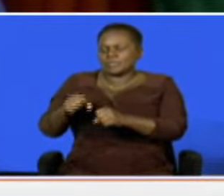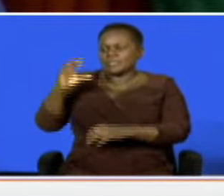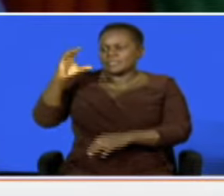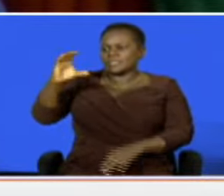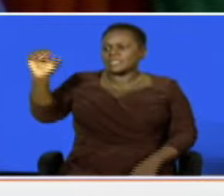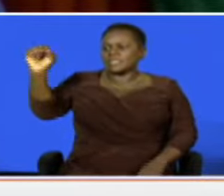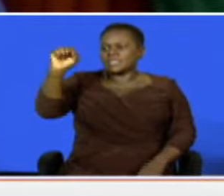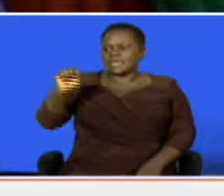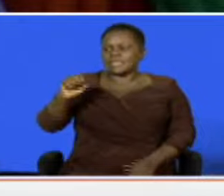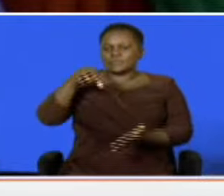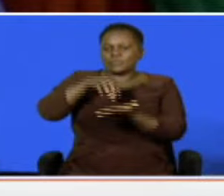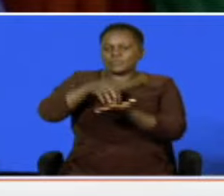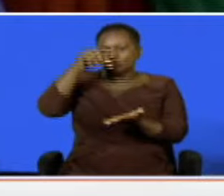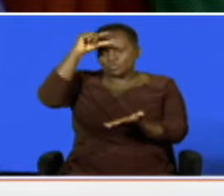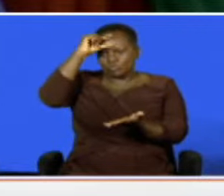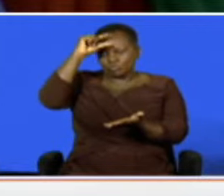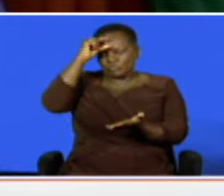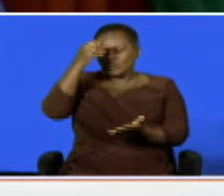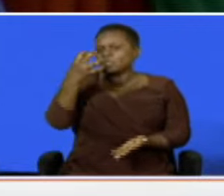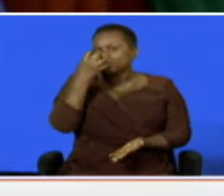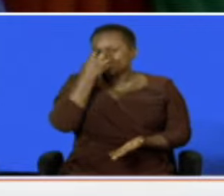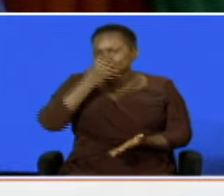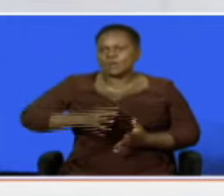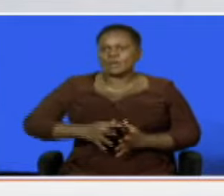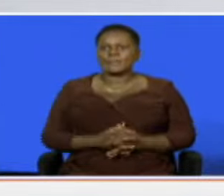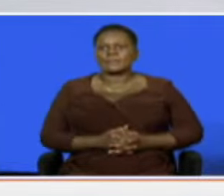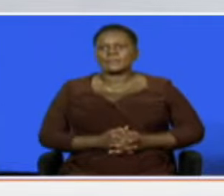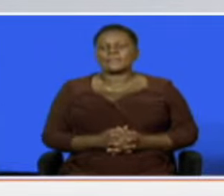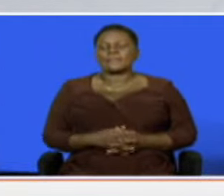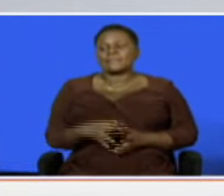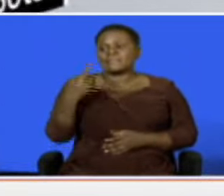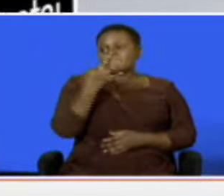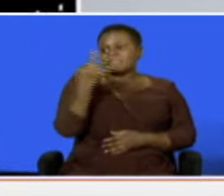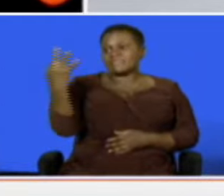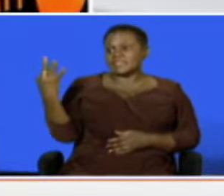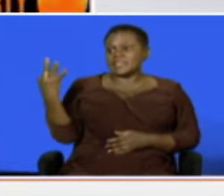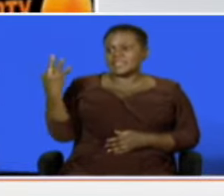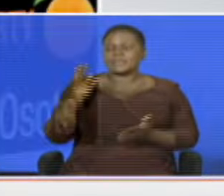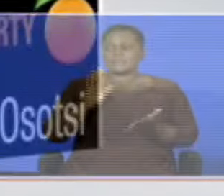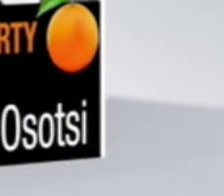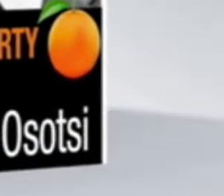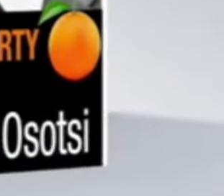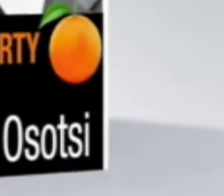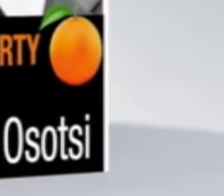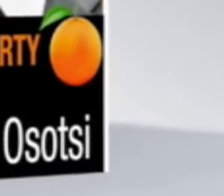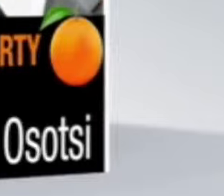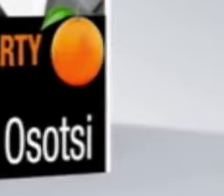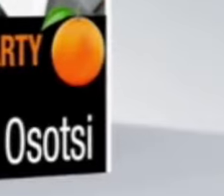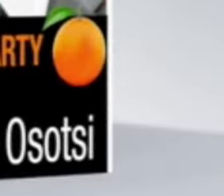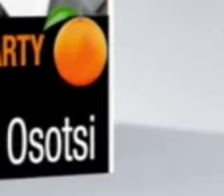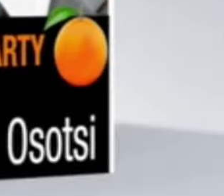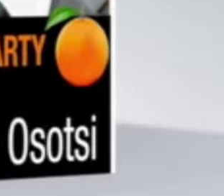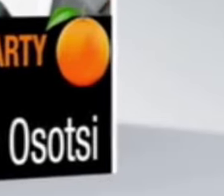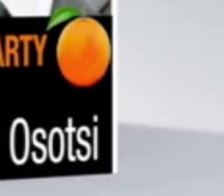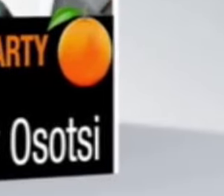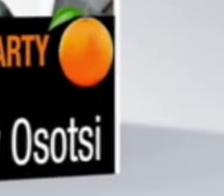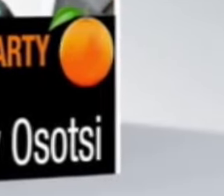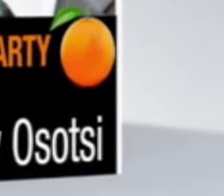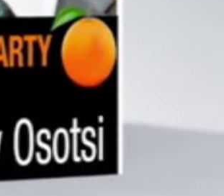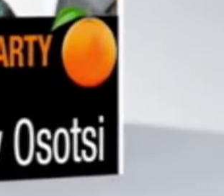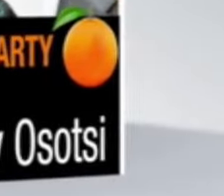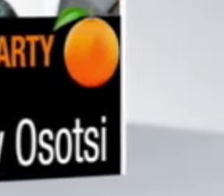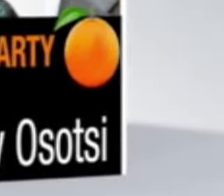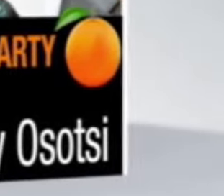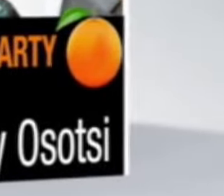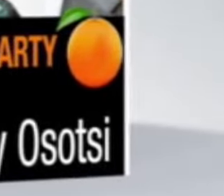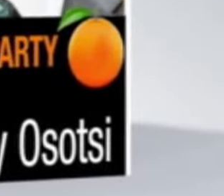dockets in Ruto's cabinet, respectively. The three proposed deputy party leaders are Kisii Governor